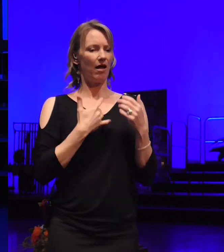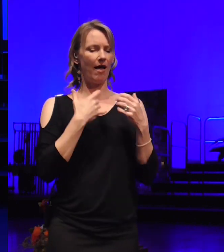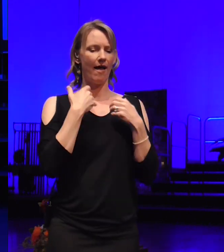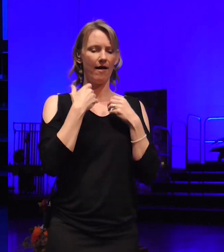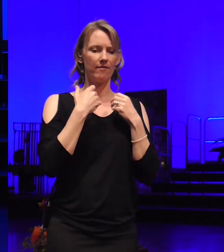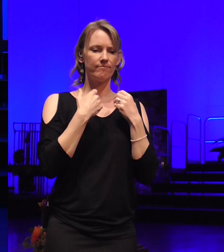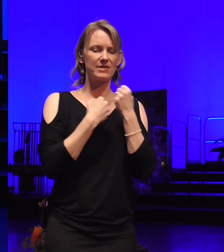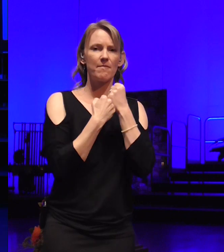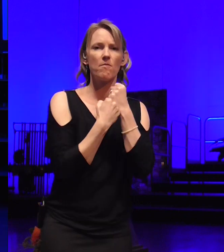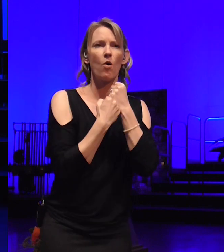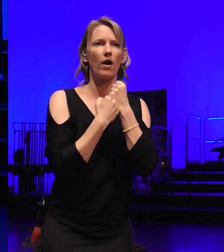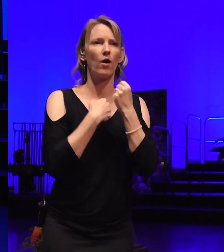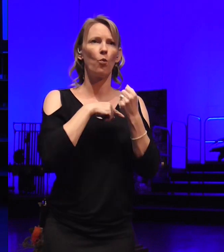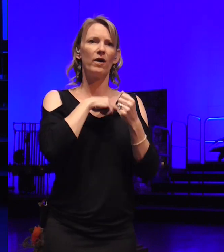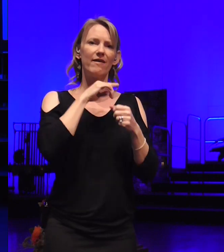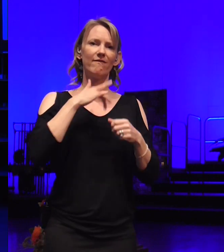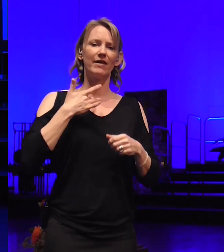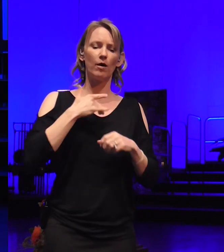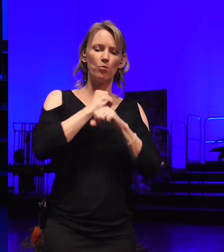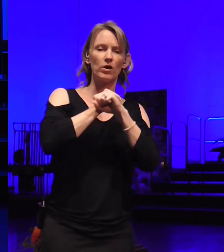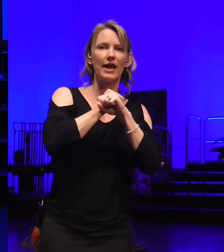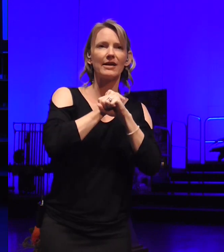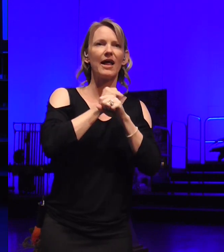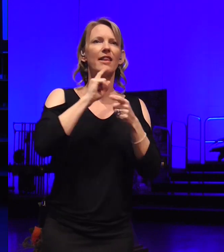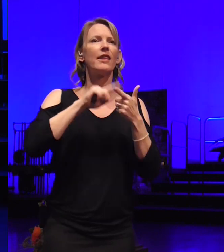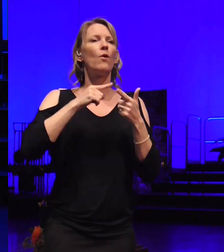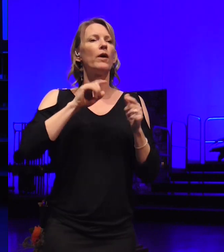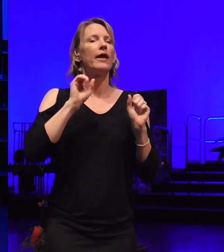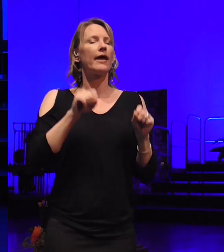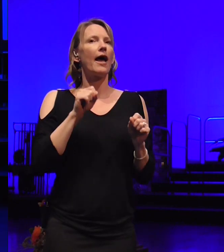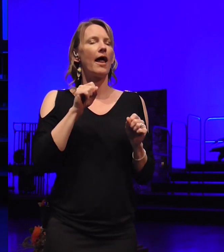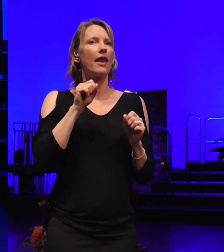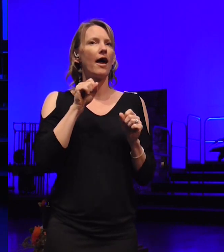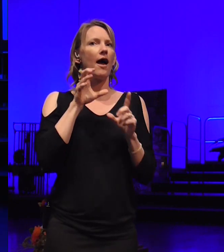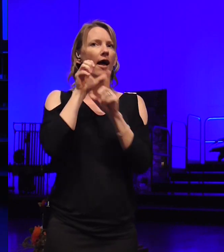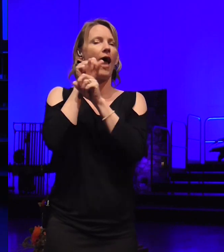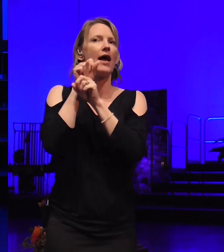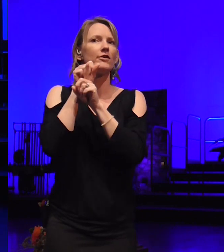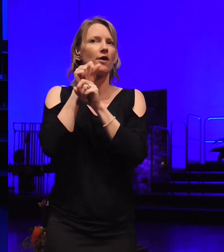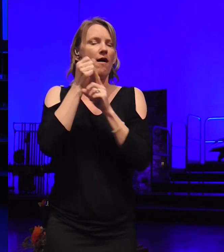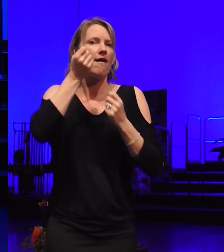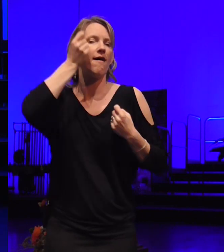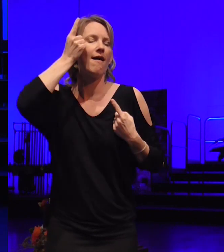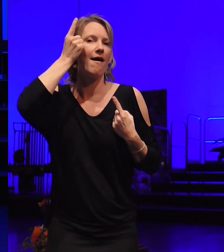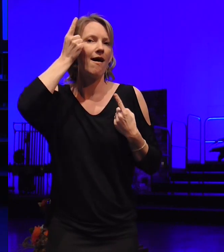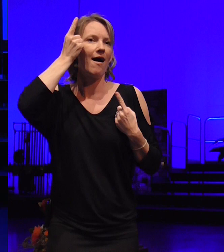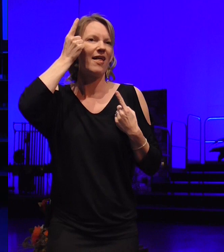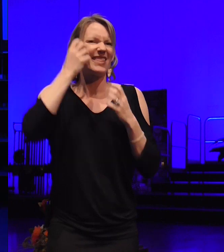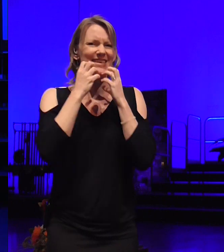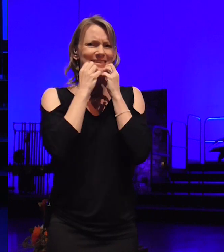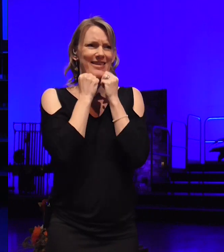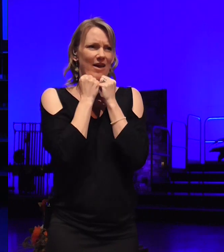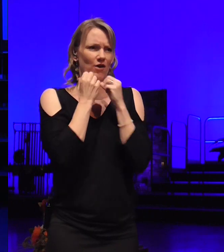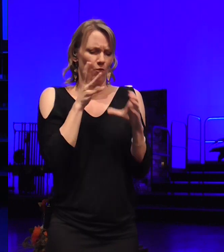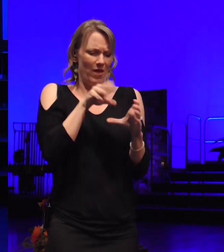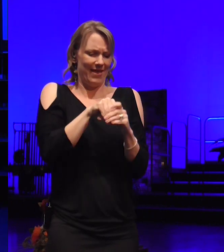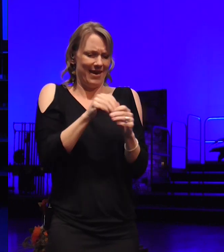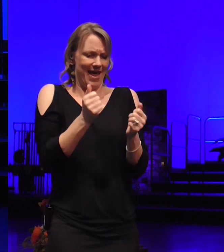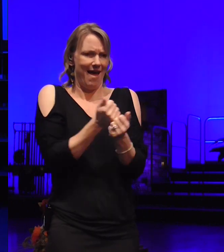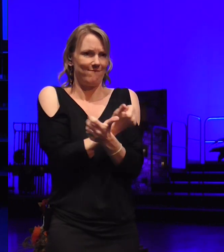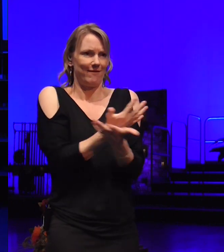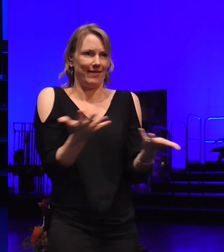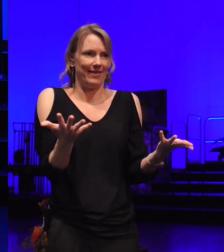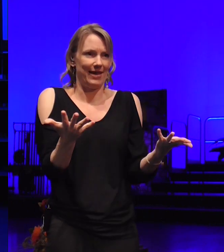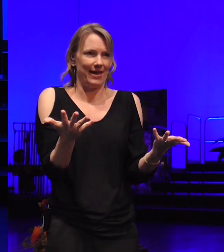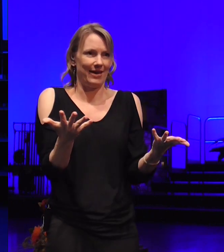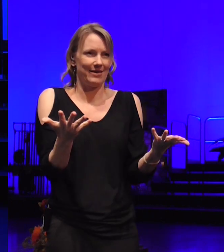perhaps catch that glimpse of the dimension of the sacred that is in everything.